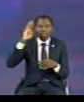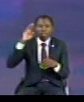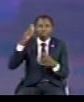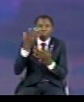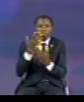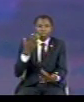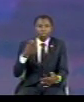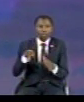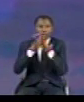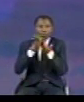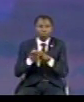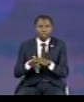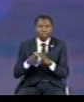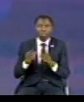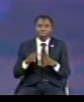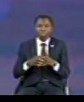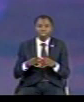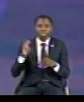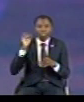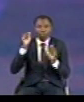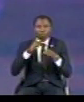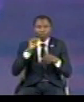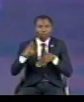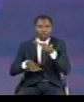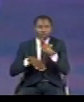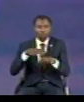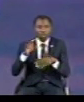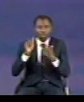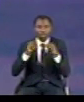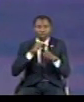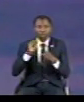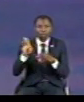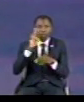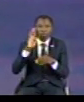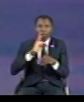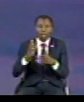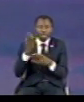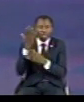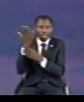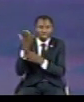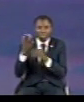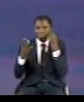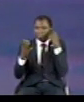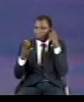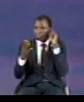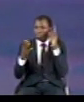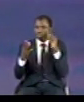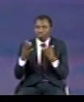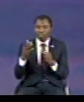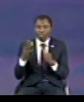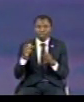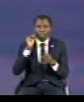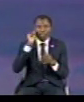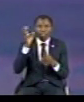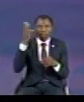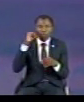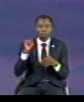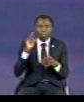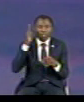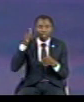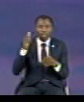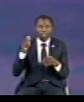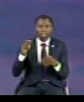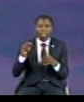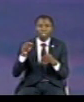complications. She couldn't walk. She couldn't use her hands. She was admitted to the hospital. She was later discharged because there was no